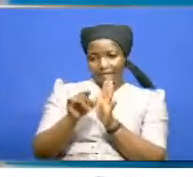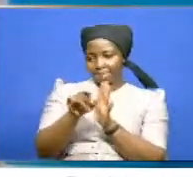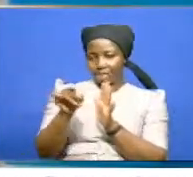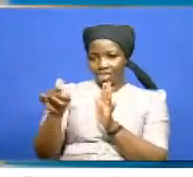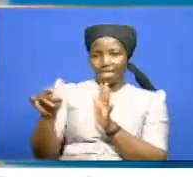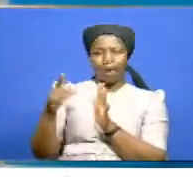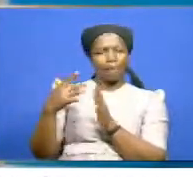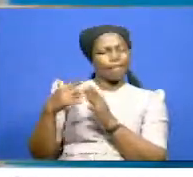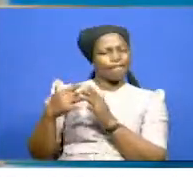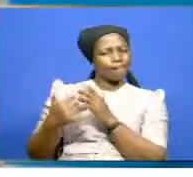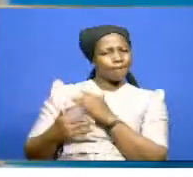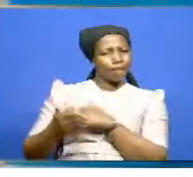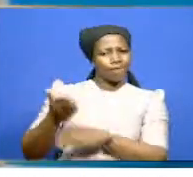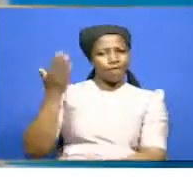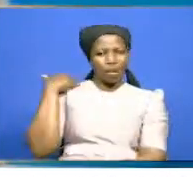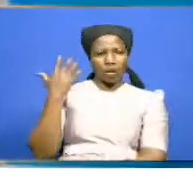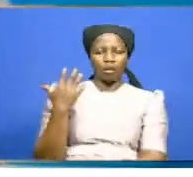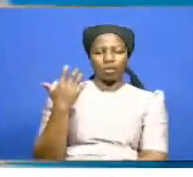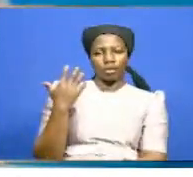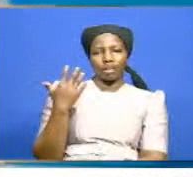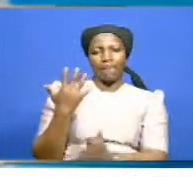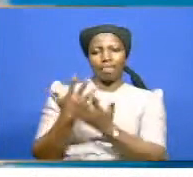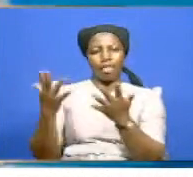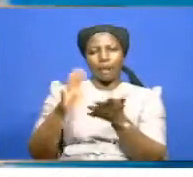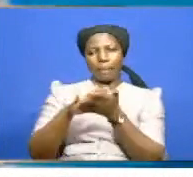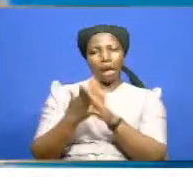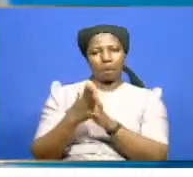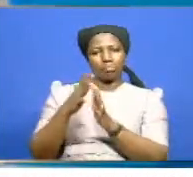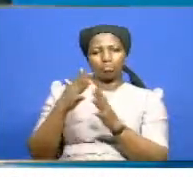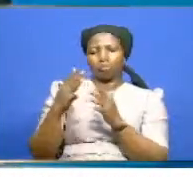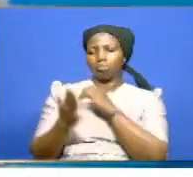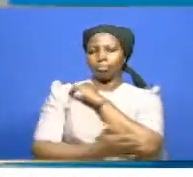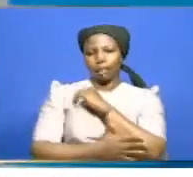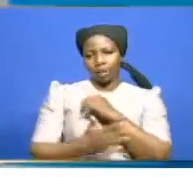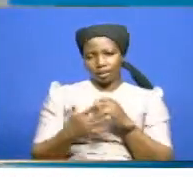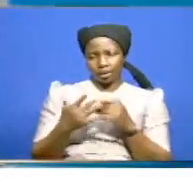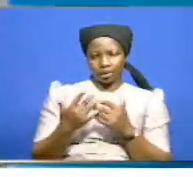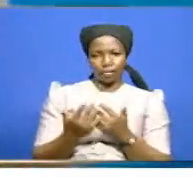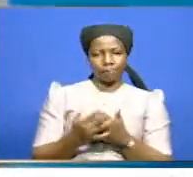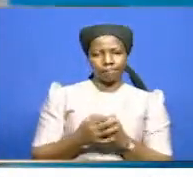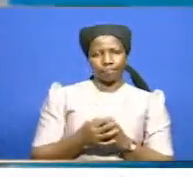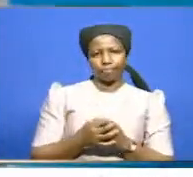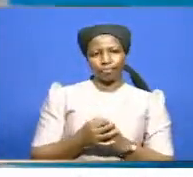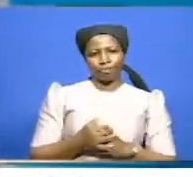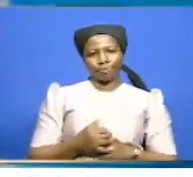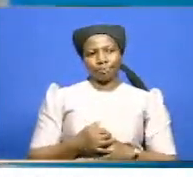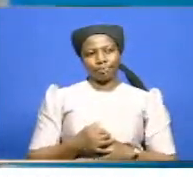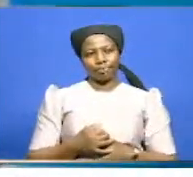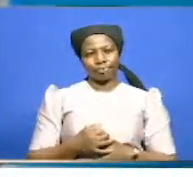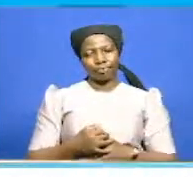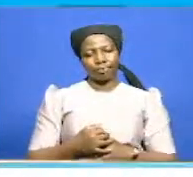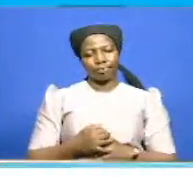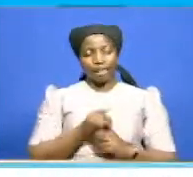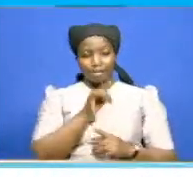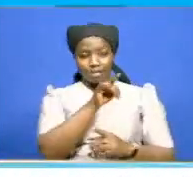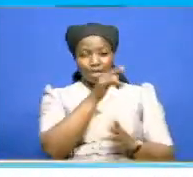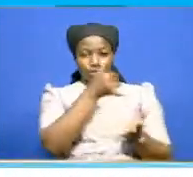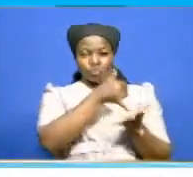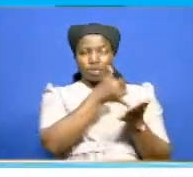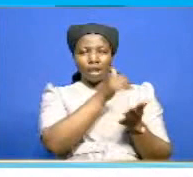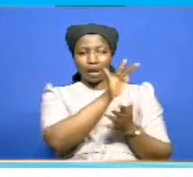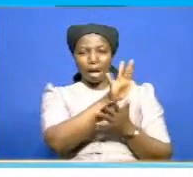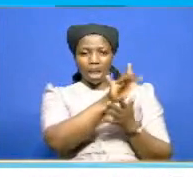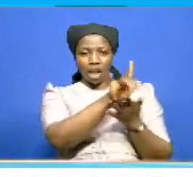way before things get out of hand, mm-hmm. as opposed to and our competitors. And is this factored in your loan